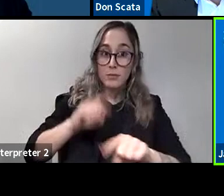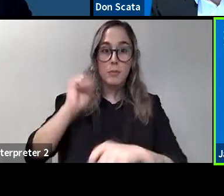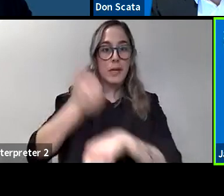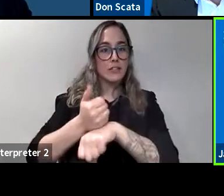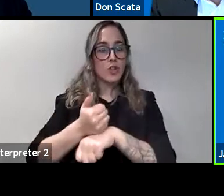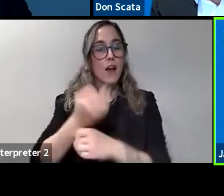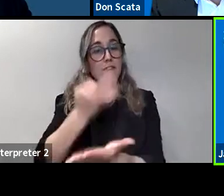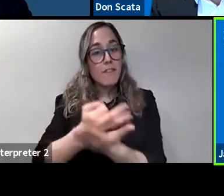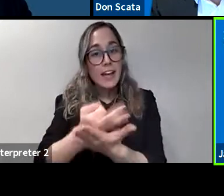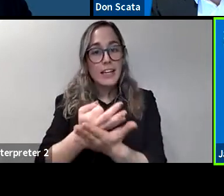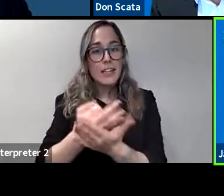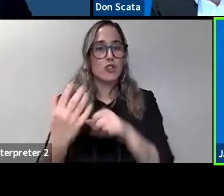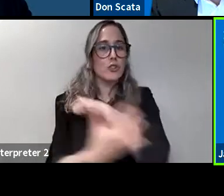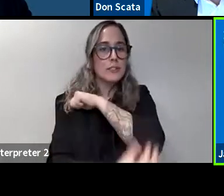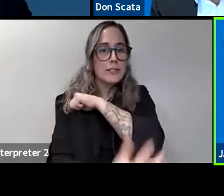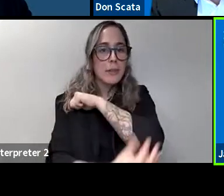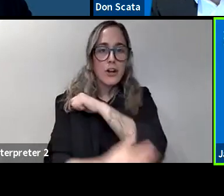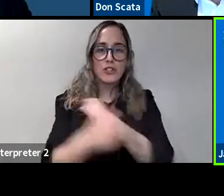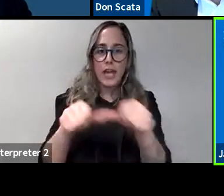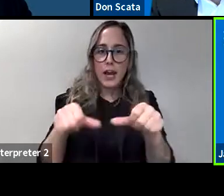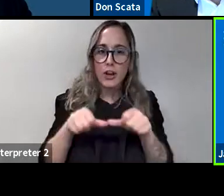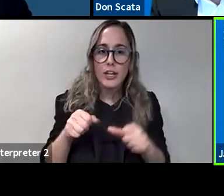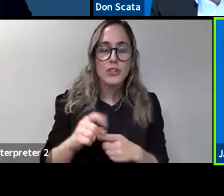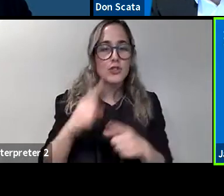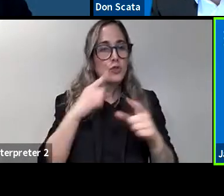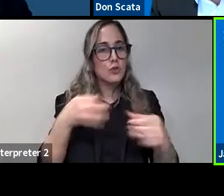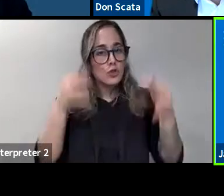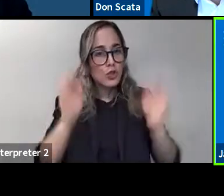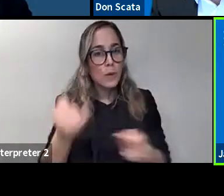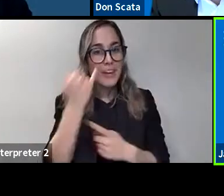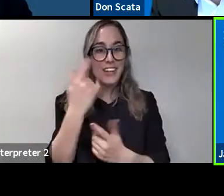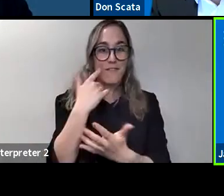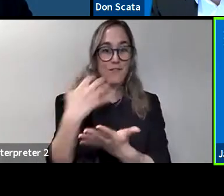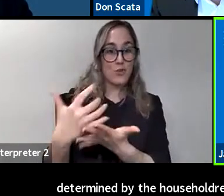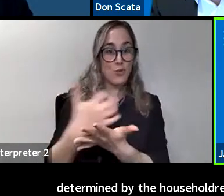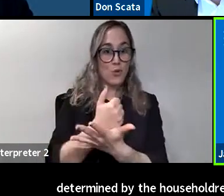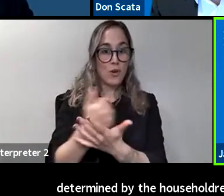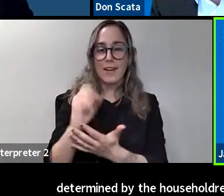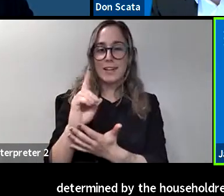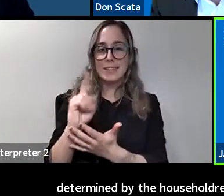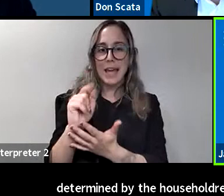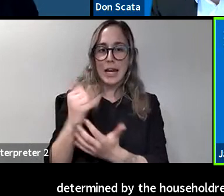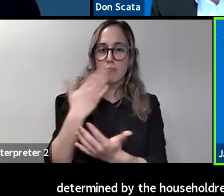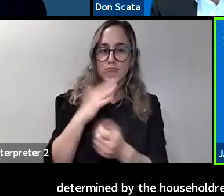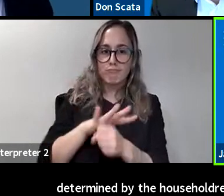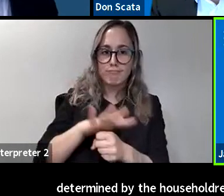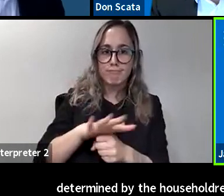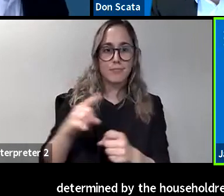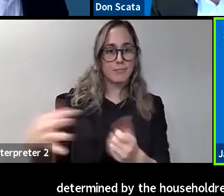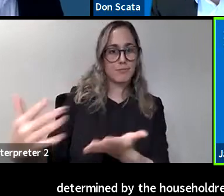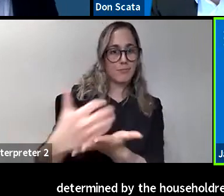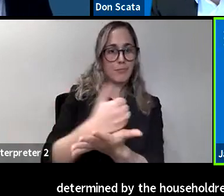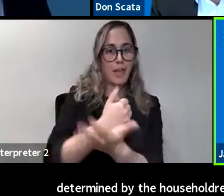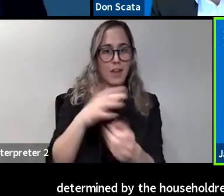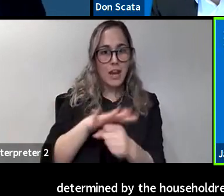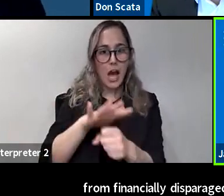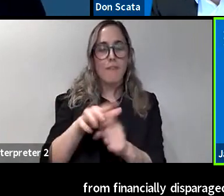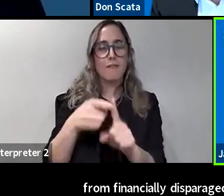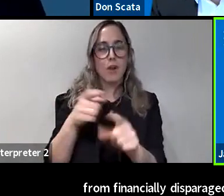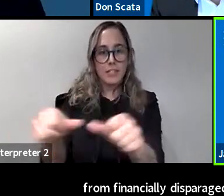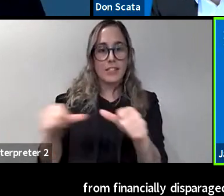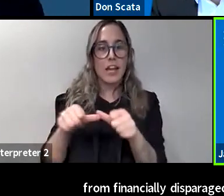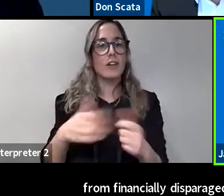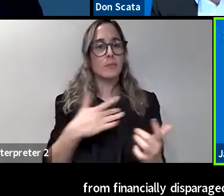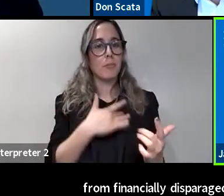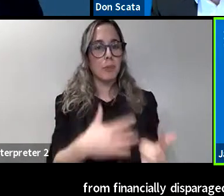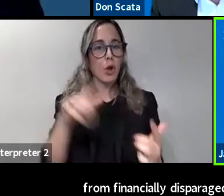financially disparaged areas to determine if you obtain sufficient data from these areas that usually have lower